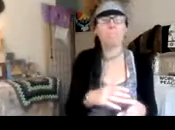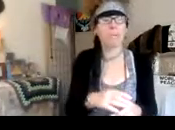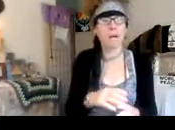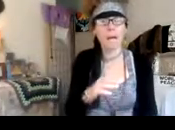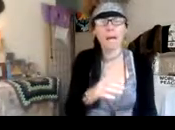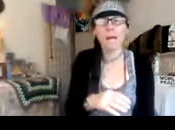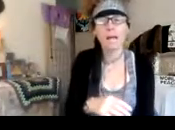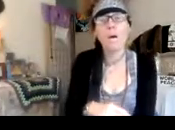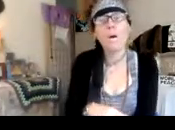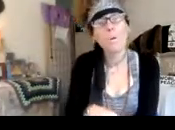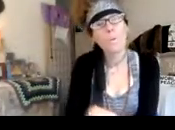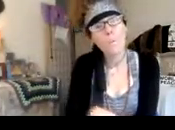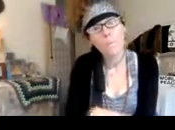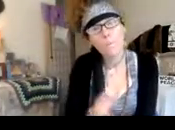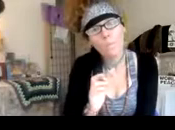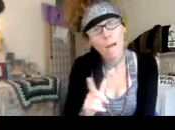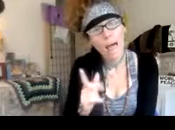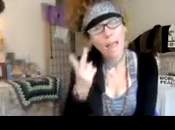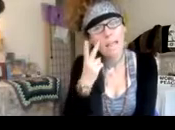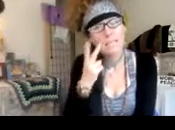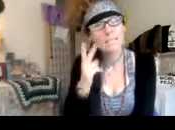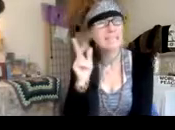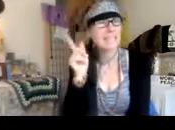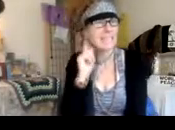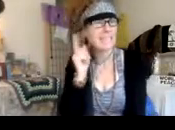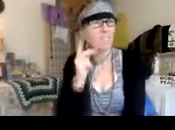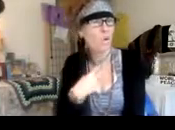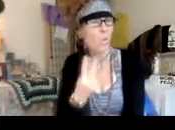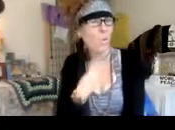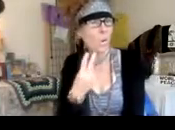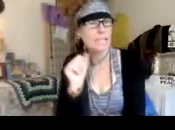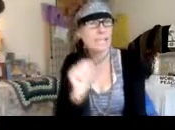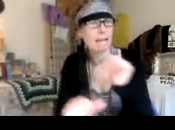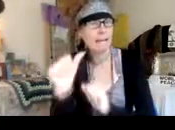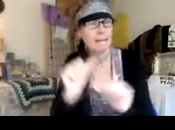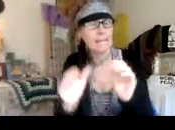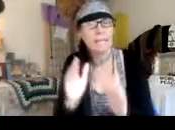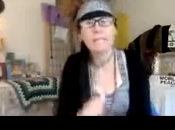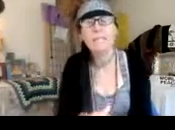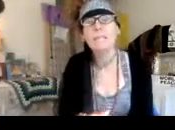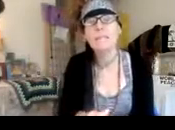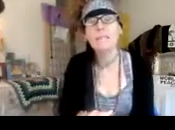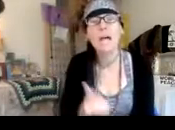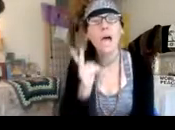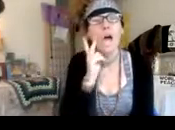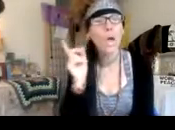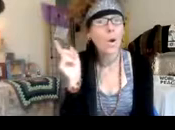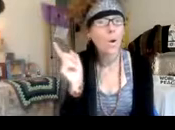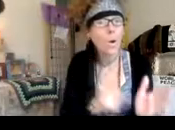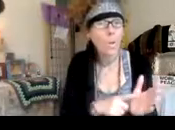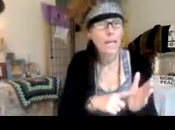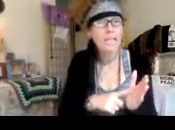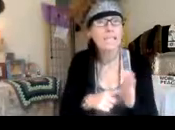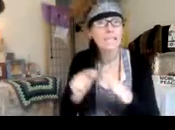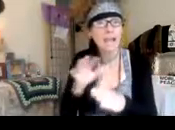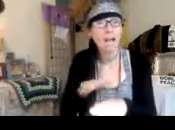No, because I 1, 2, 3, 4, 5. Notice that it floated above the aluminum.